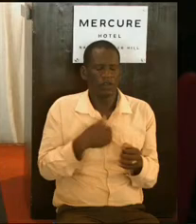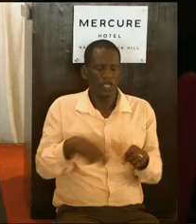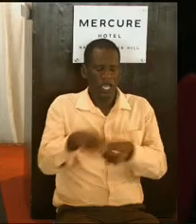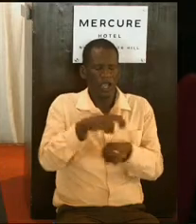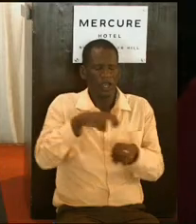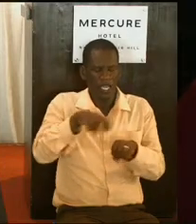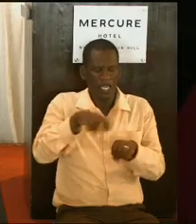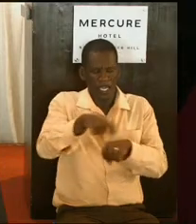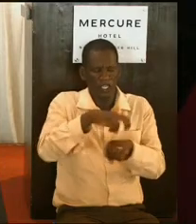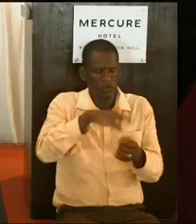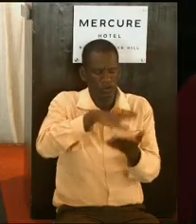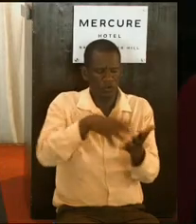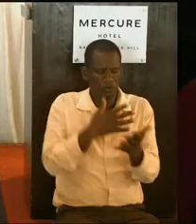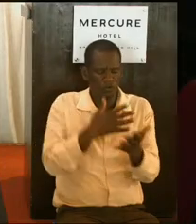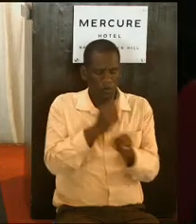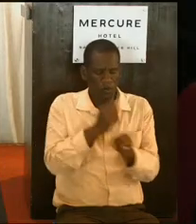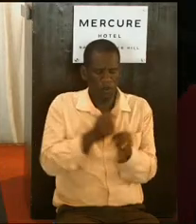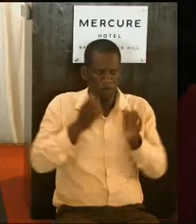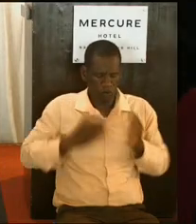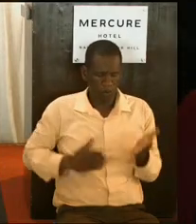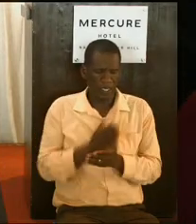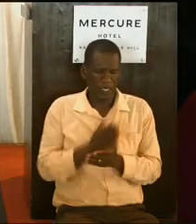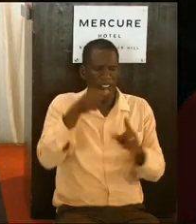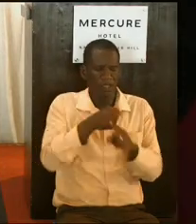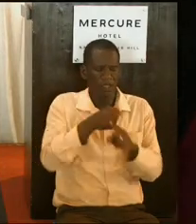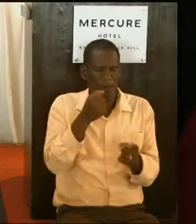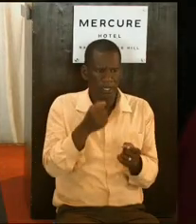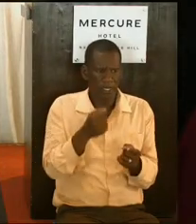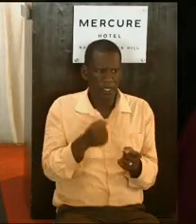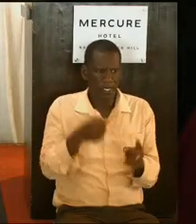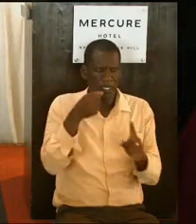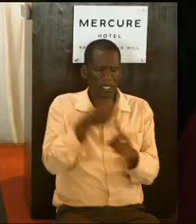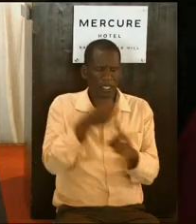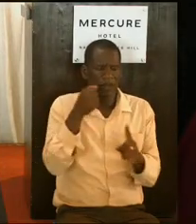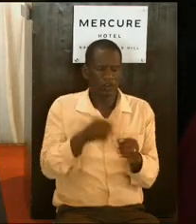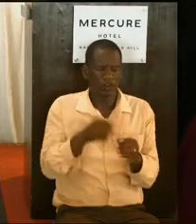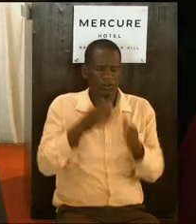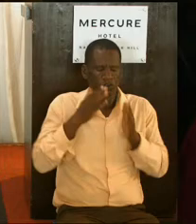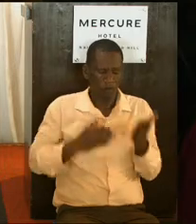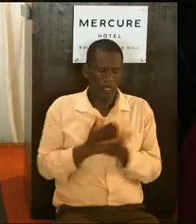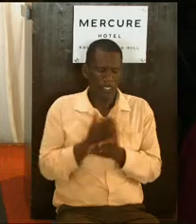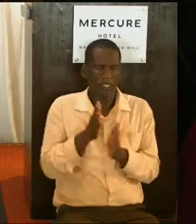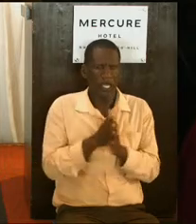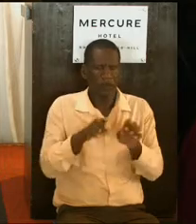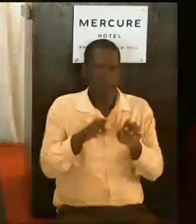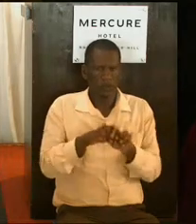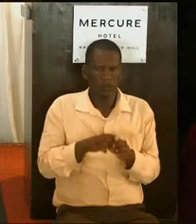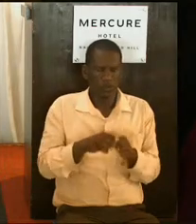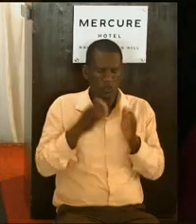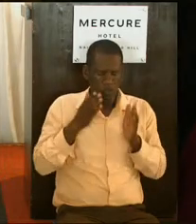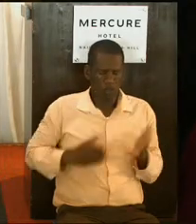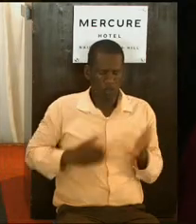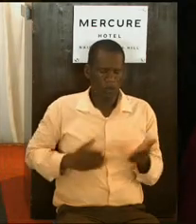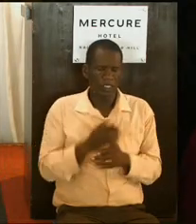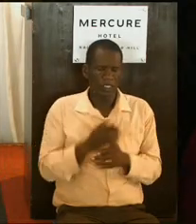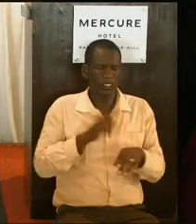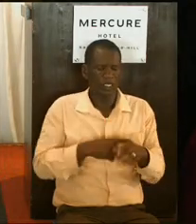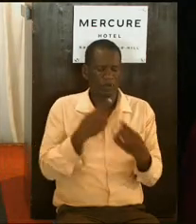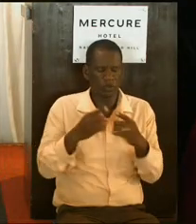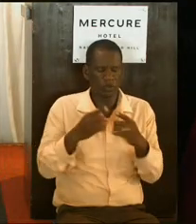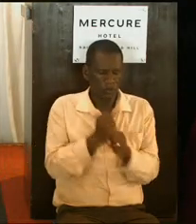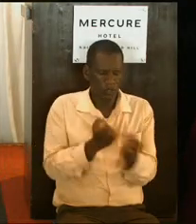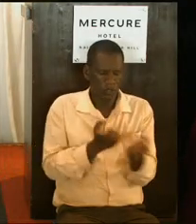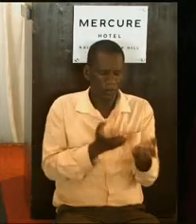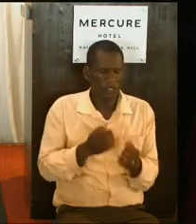framework on human rights human rights impacts and also humanize due diligence when it comes to doing business